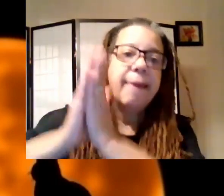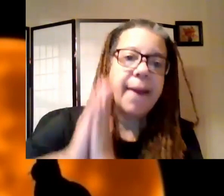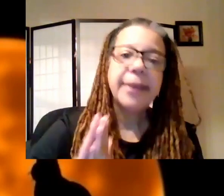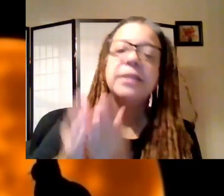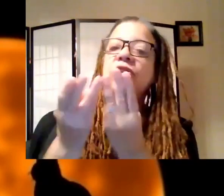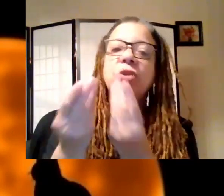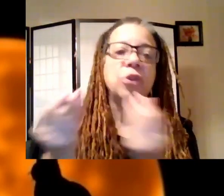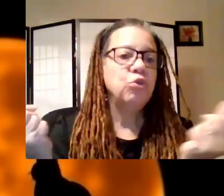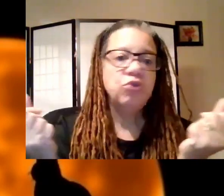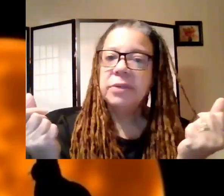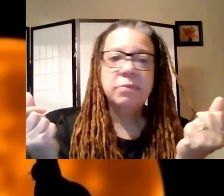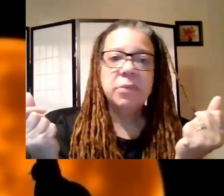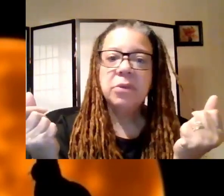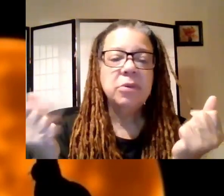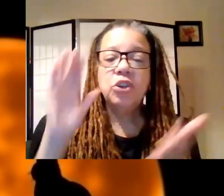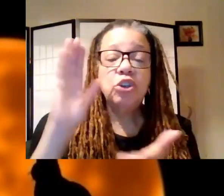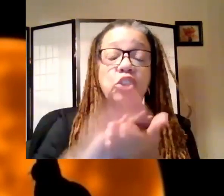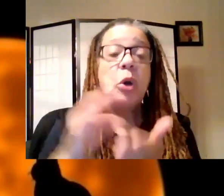solution to the short staffing.